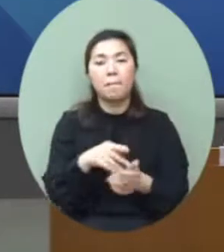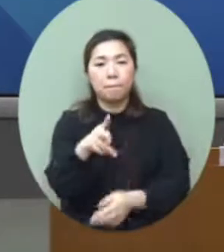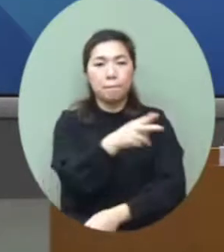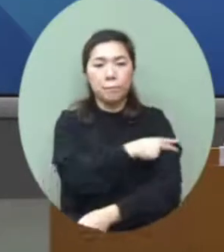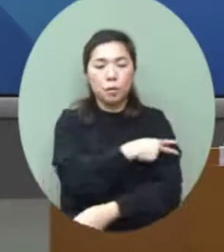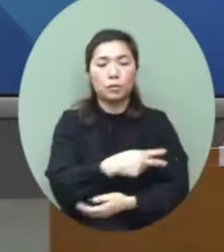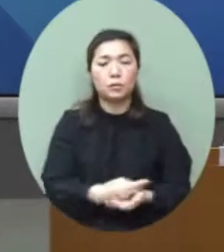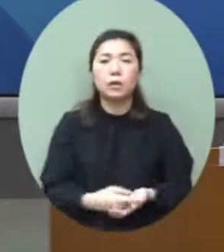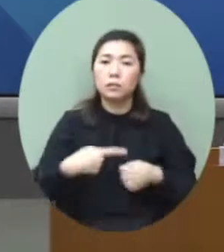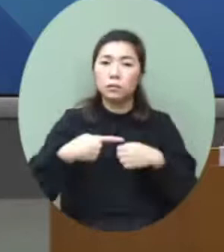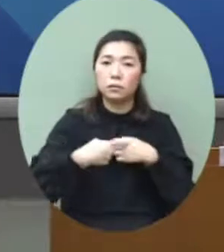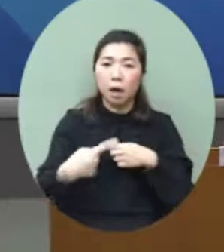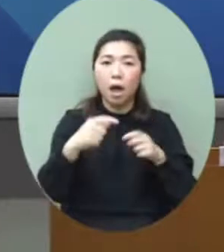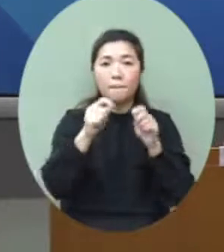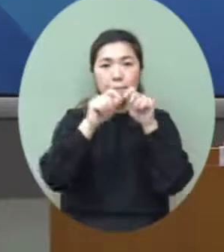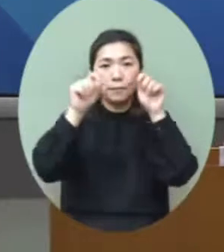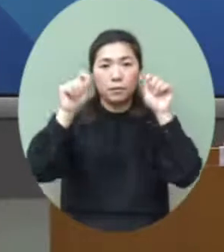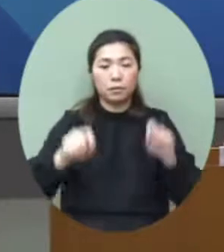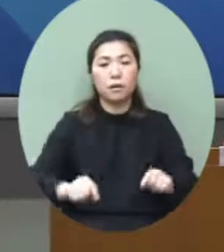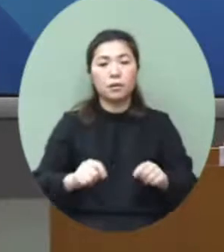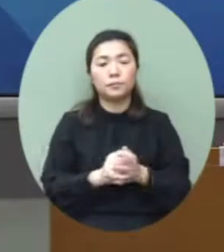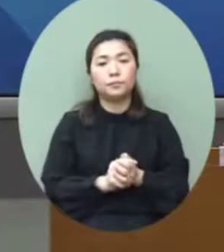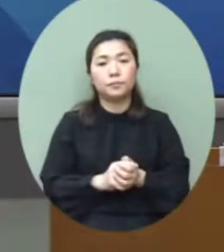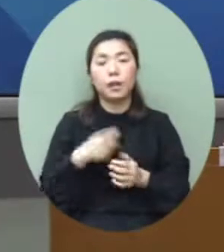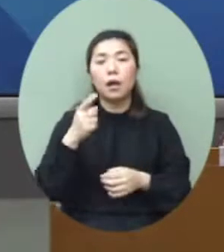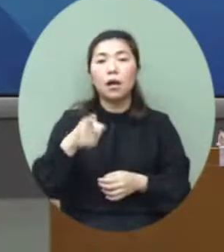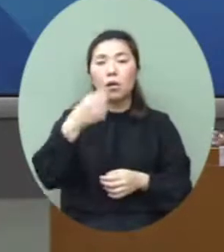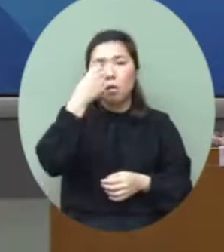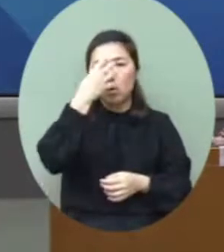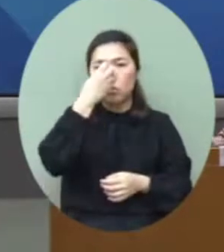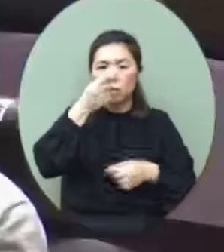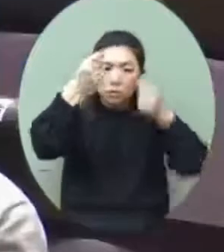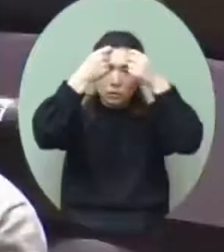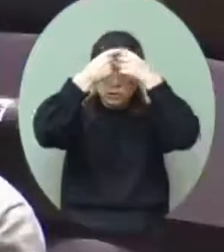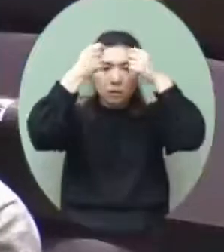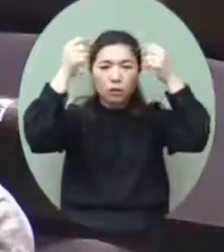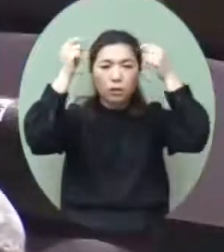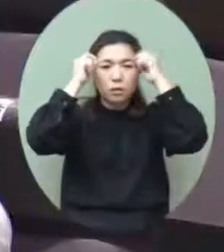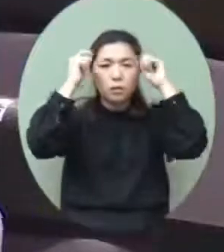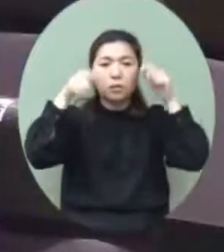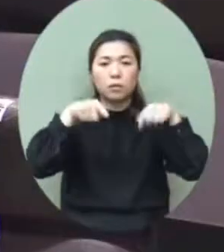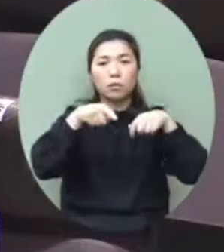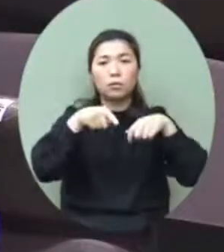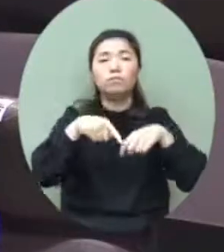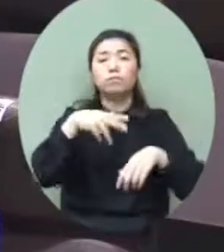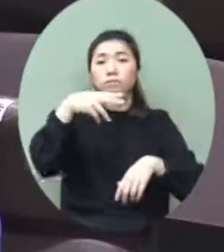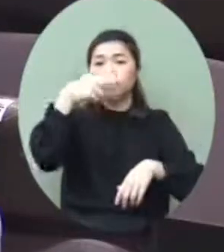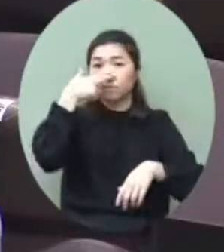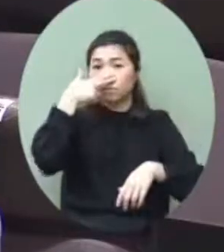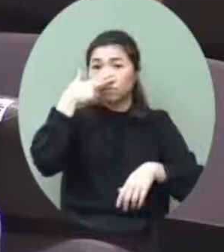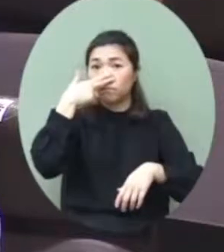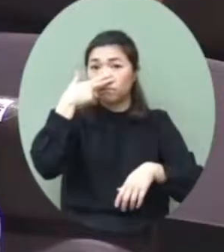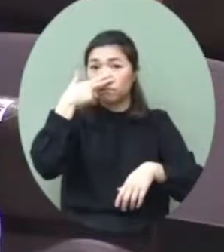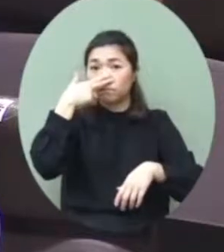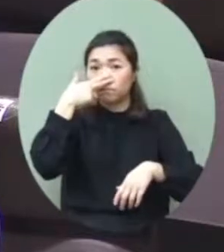about with the HKU estimating more than half of the citizens might soon to be infected. And